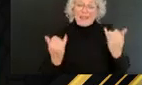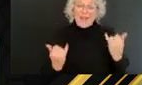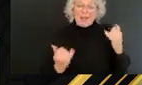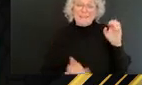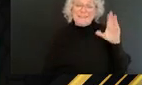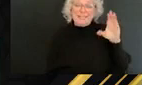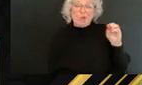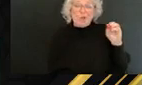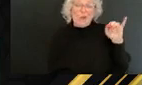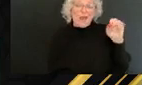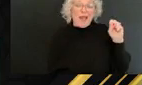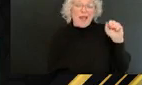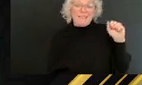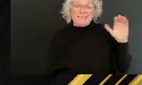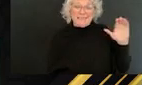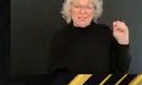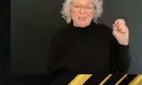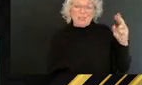Shapiro.